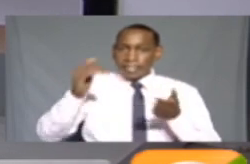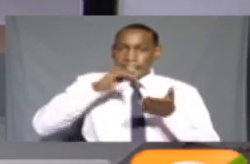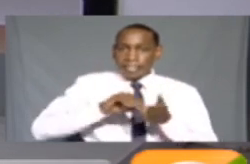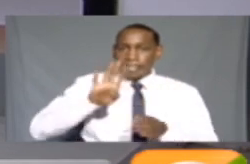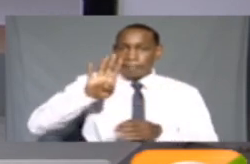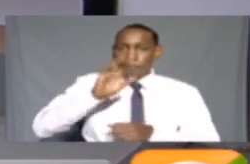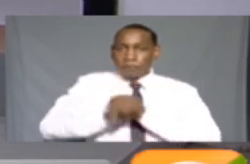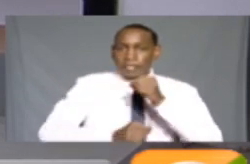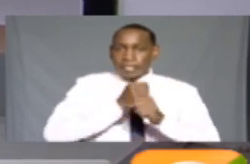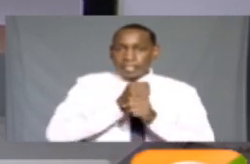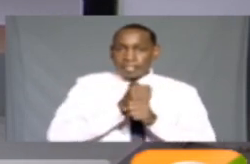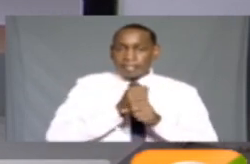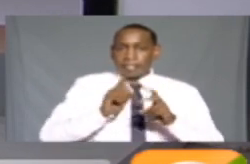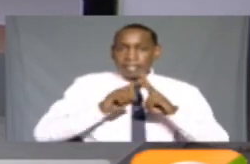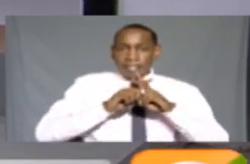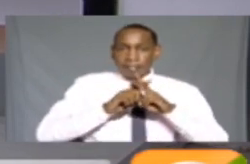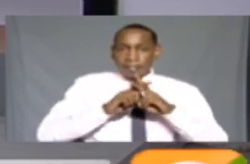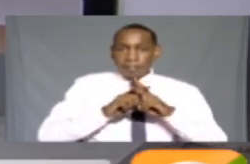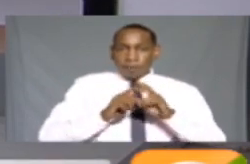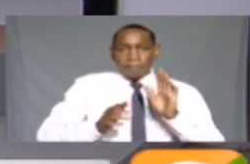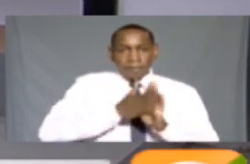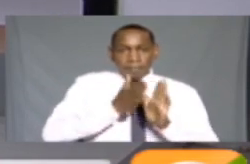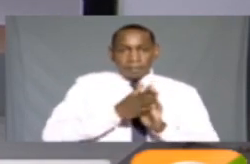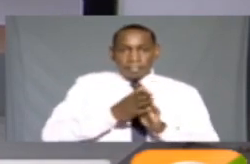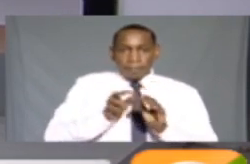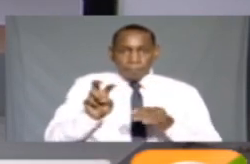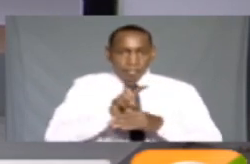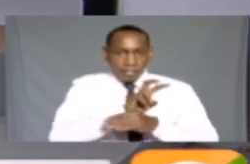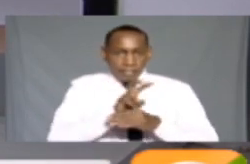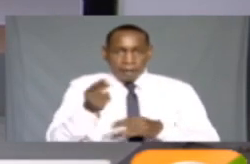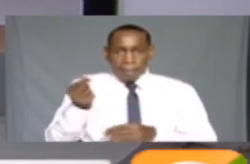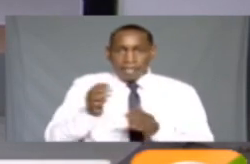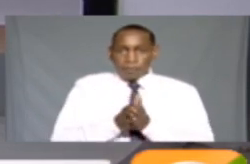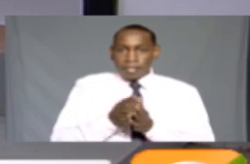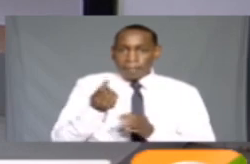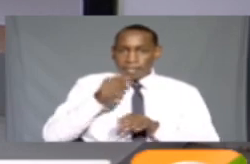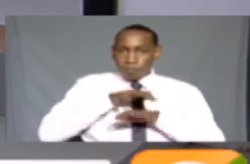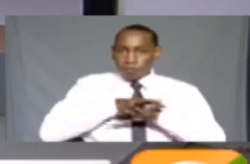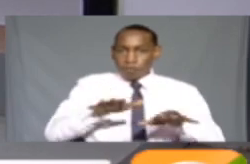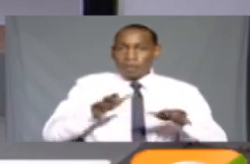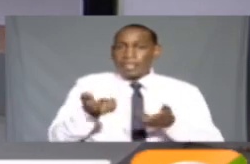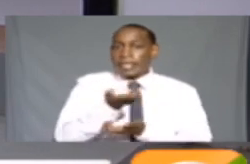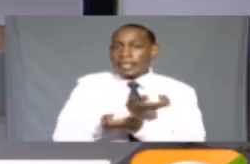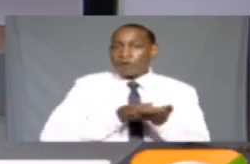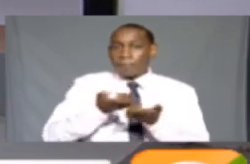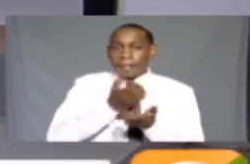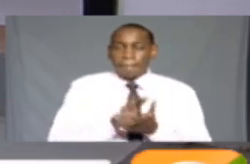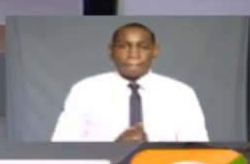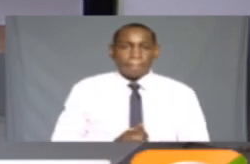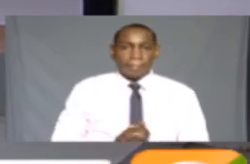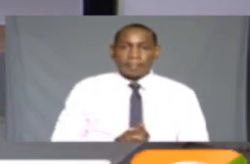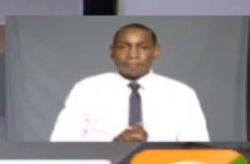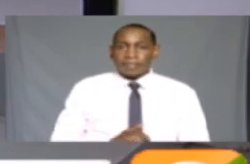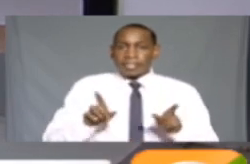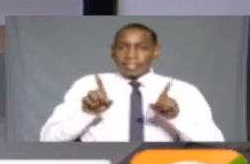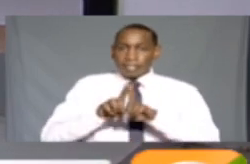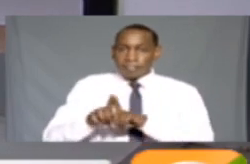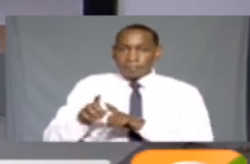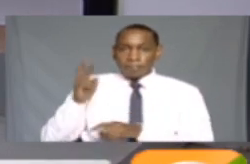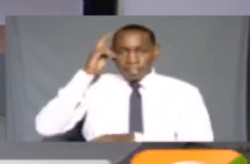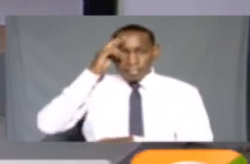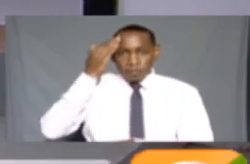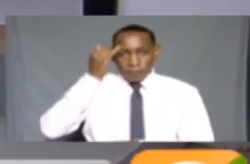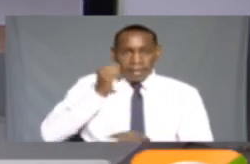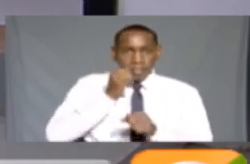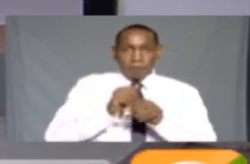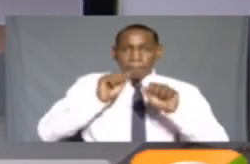another 4 years. Effective monitoring of the currency and the cash flow within the economy. So this is why we do it. This is